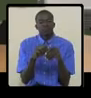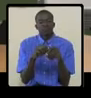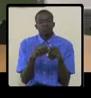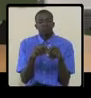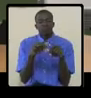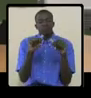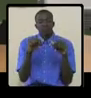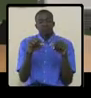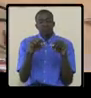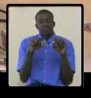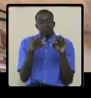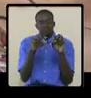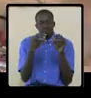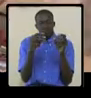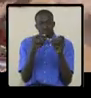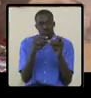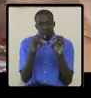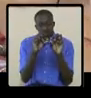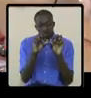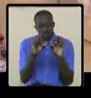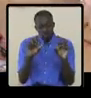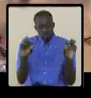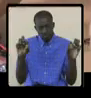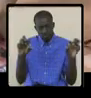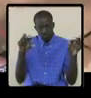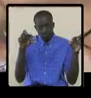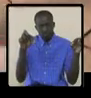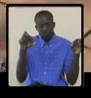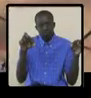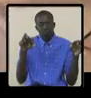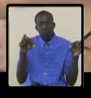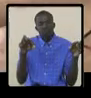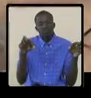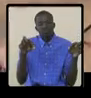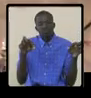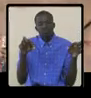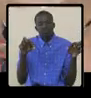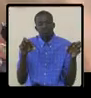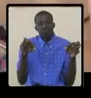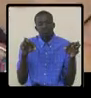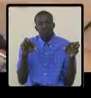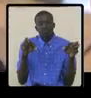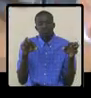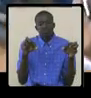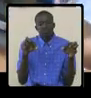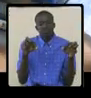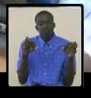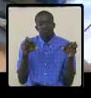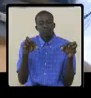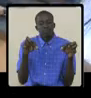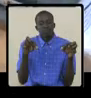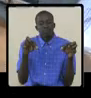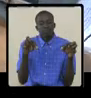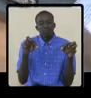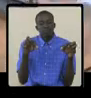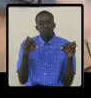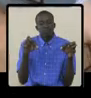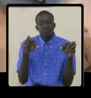The insulated wires.